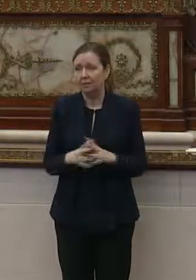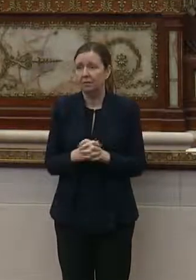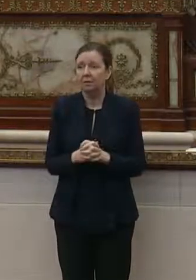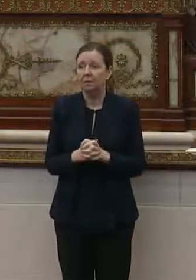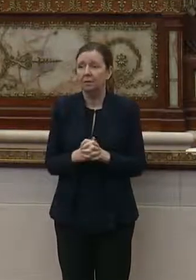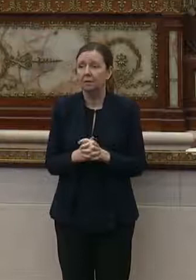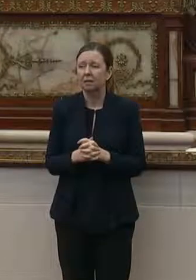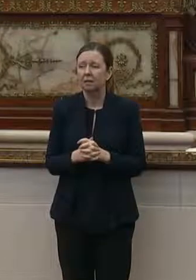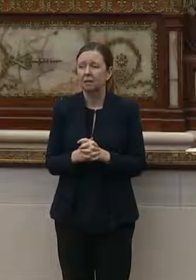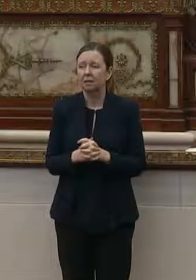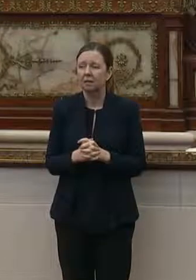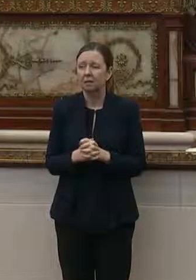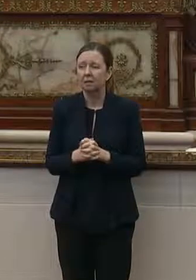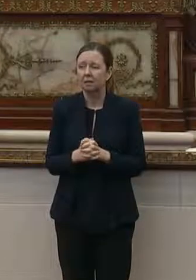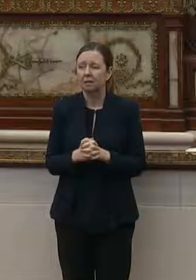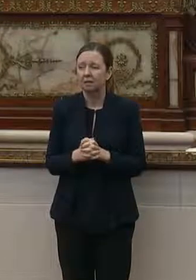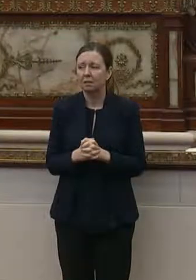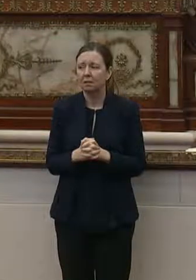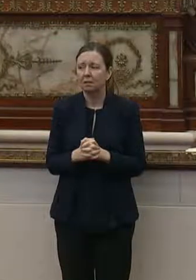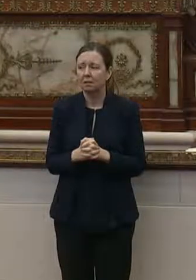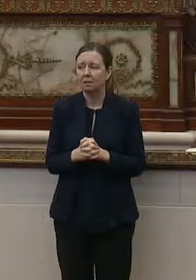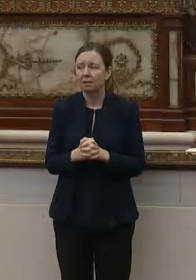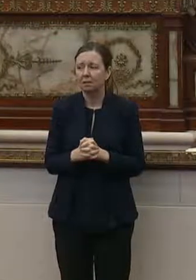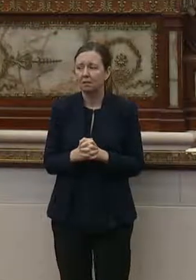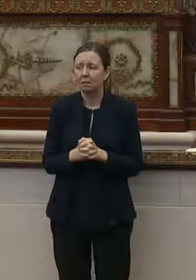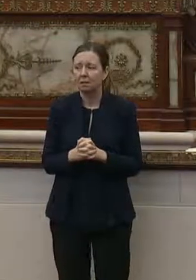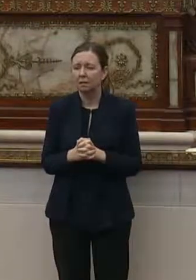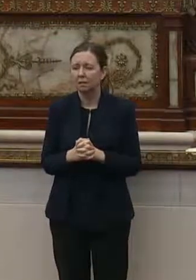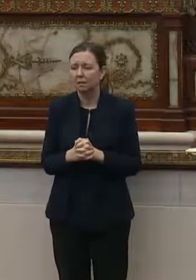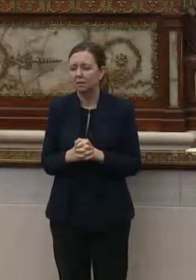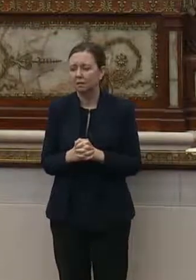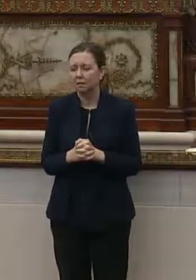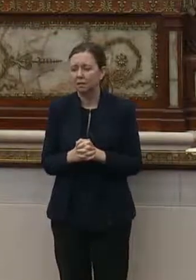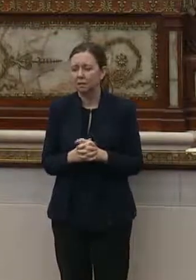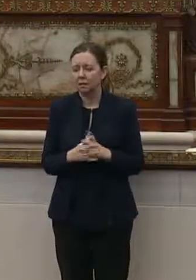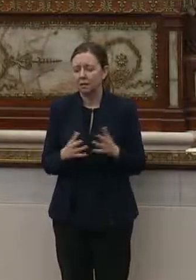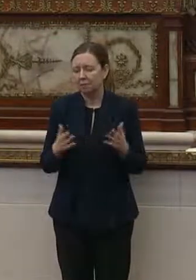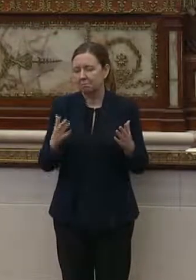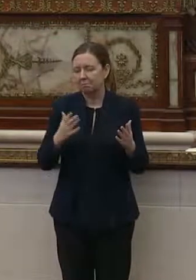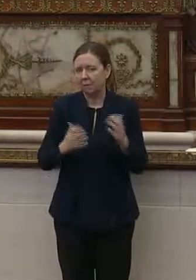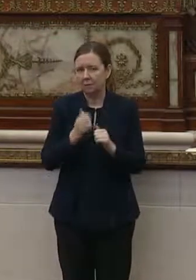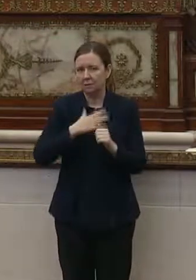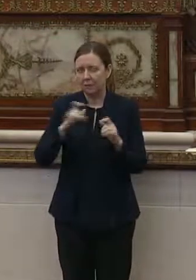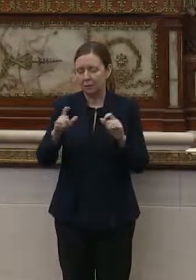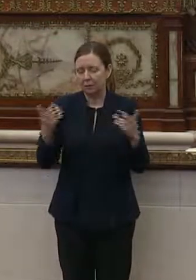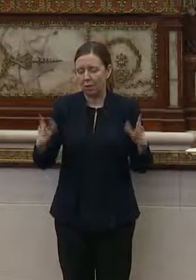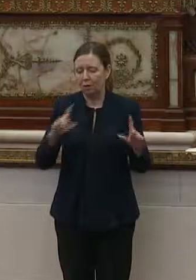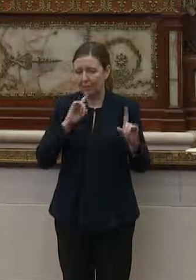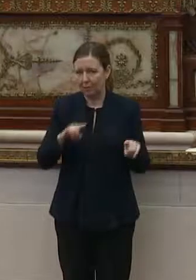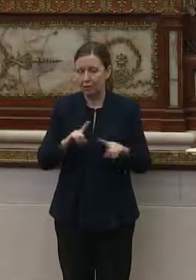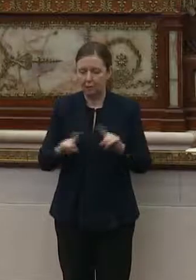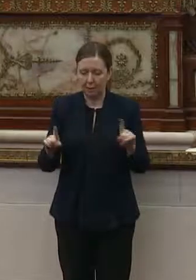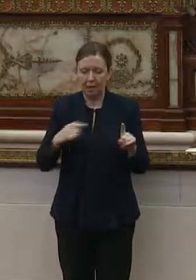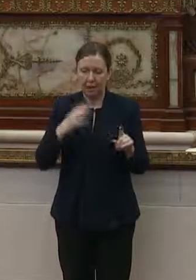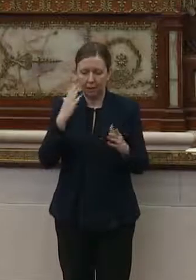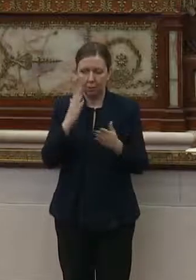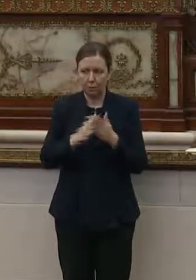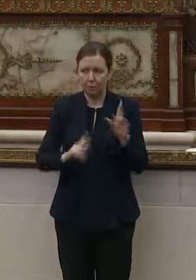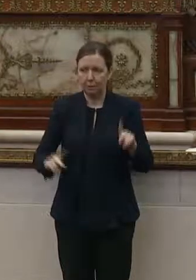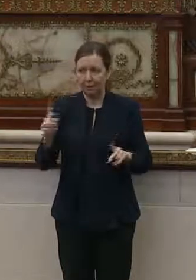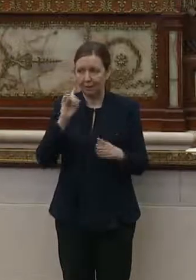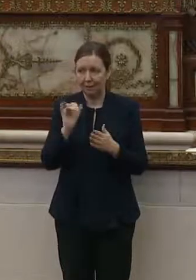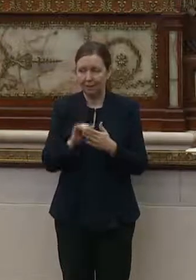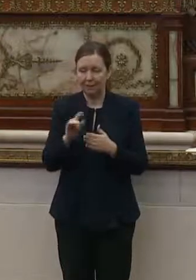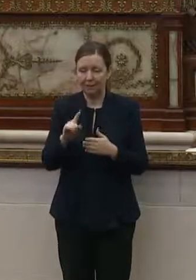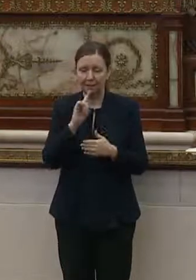different times regarding points of information and had my questions answered. But nevertheless, I know some people may think that